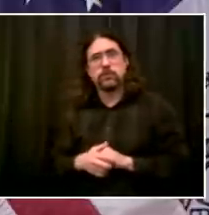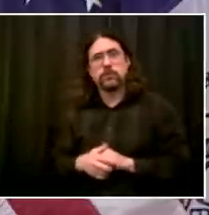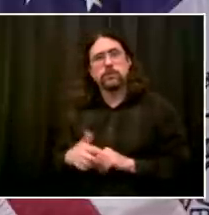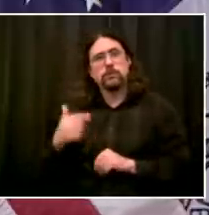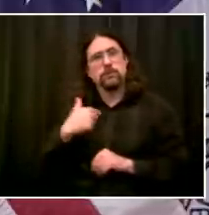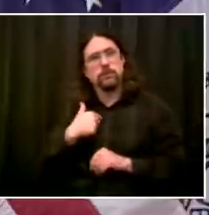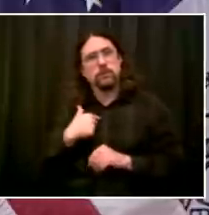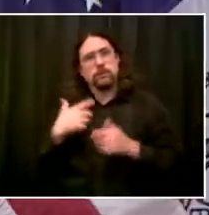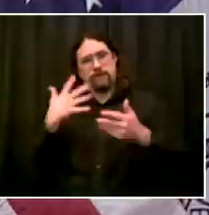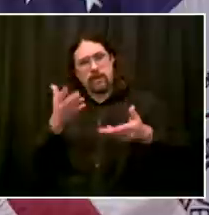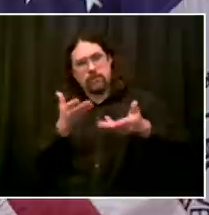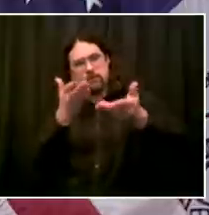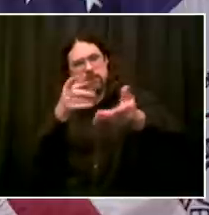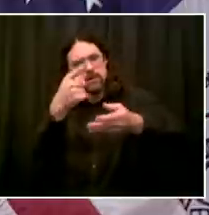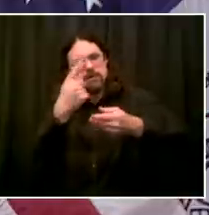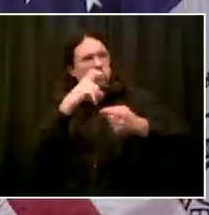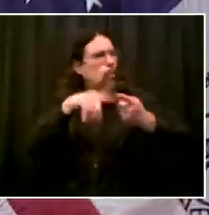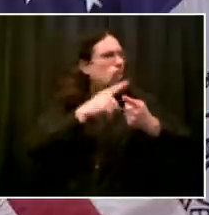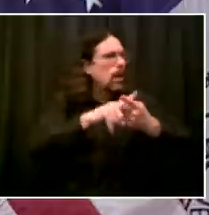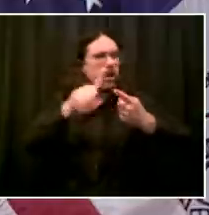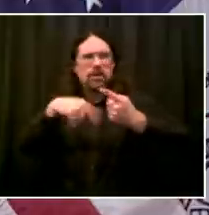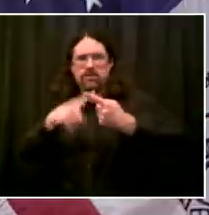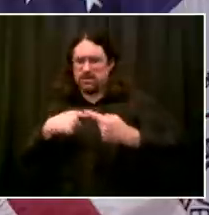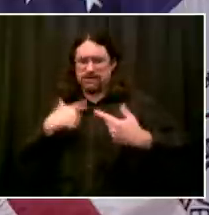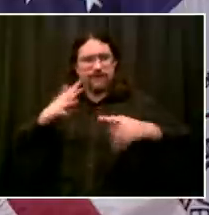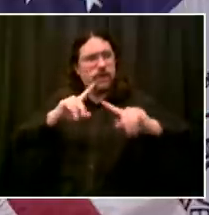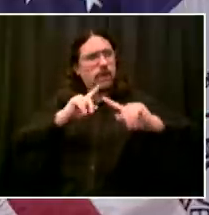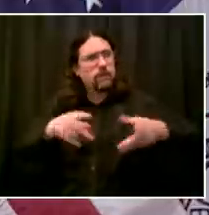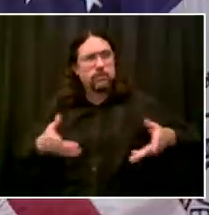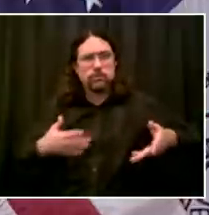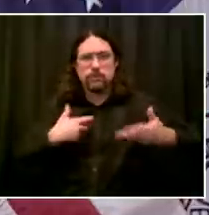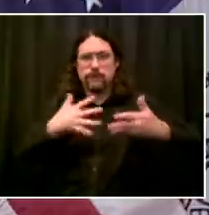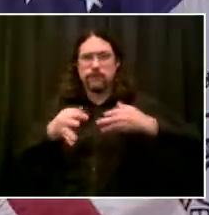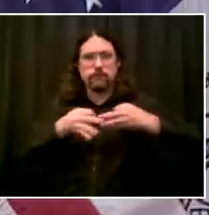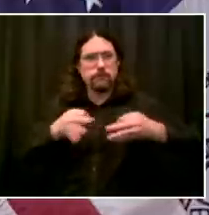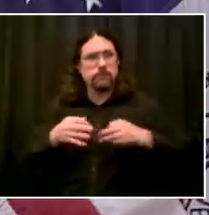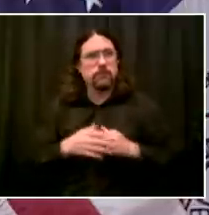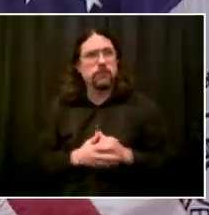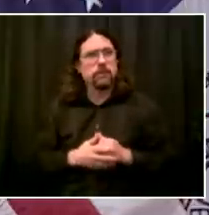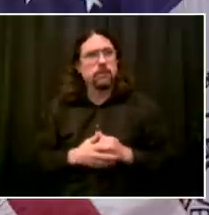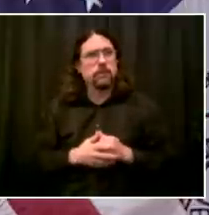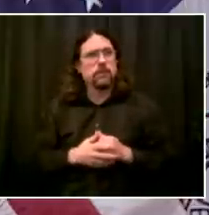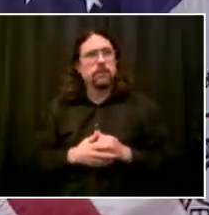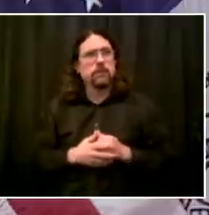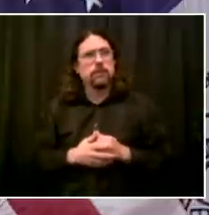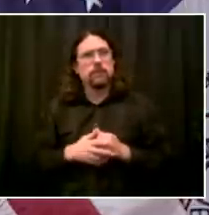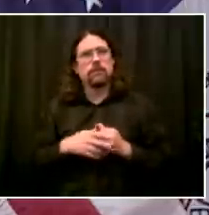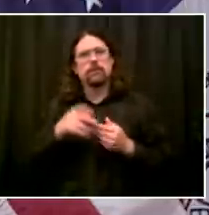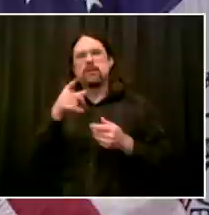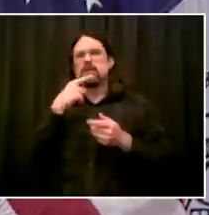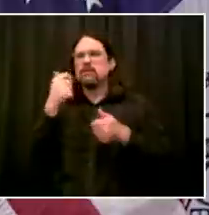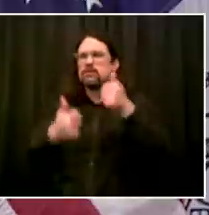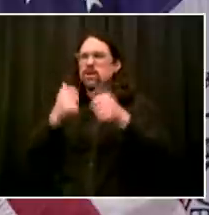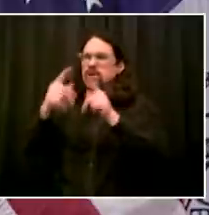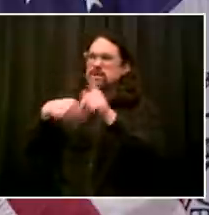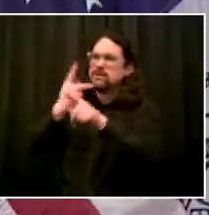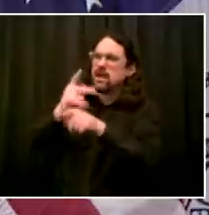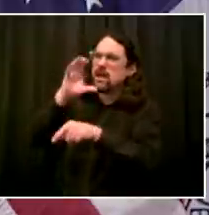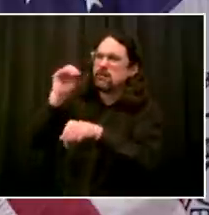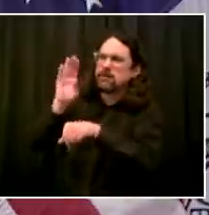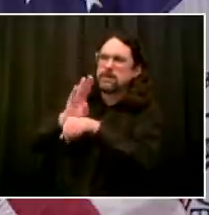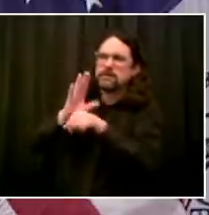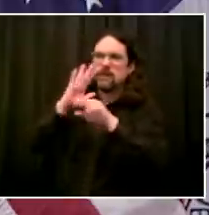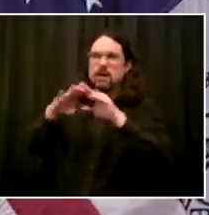those industries. That's why we have the advisory council to figure out, and beyond, to figure out what's going to work for them. We have